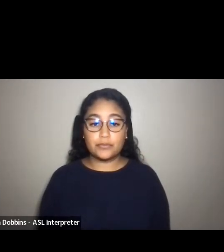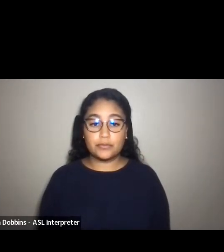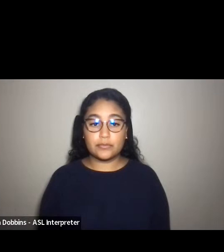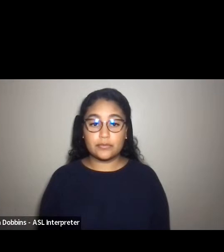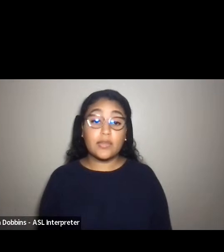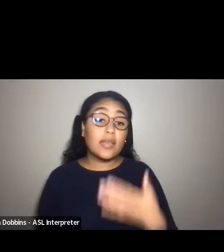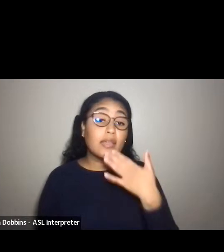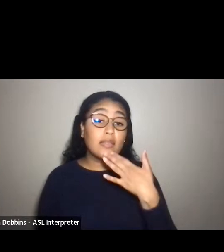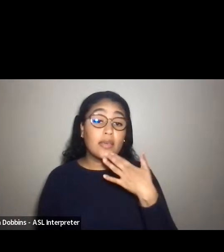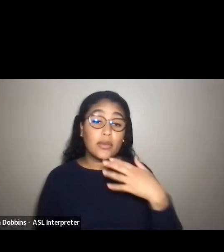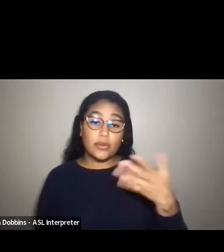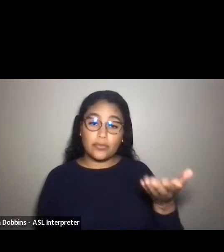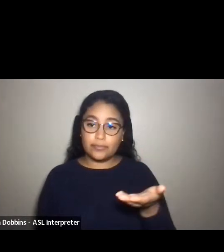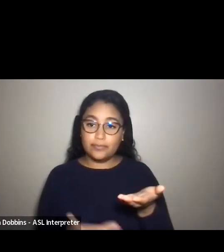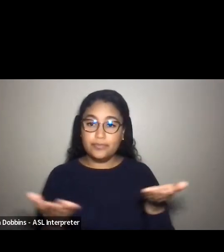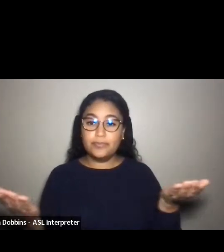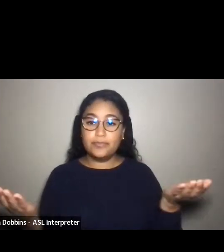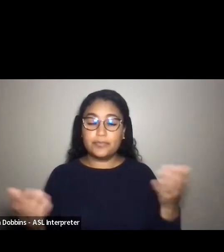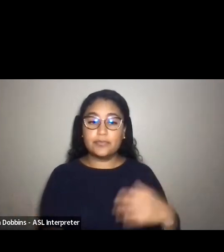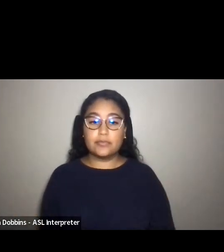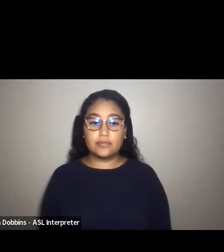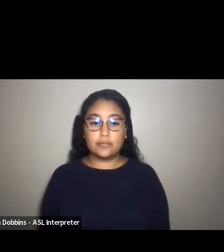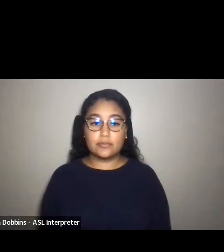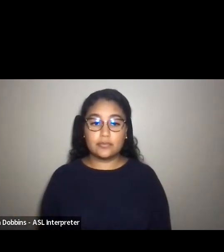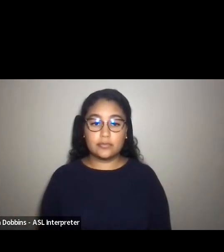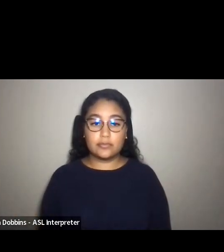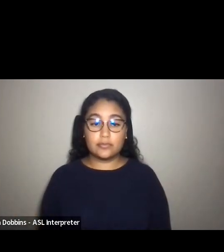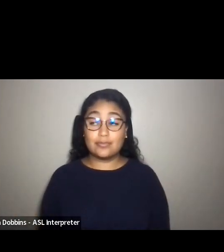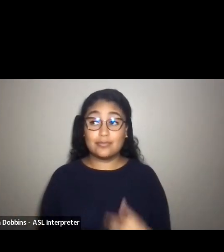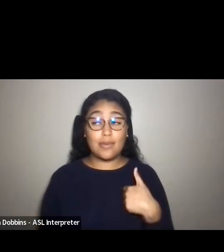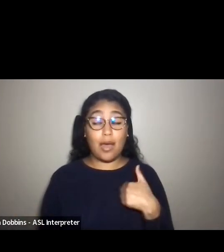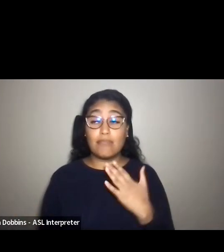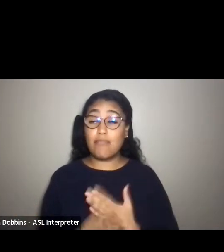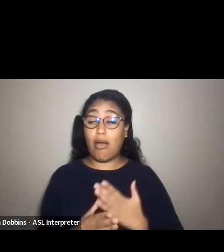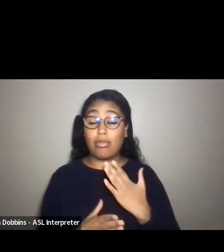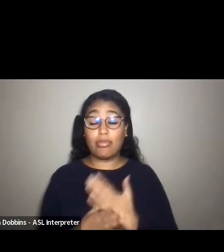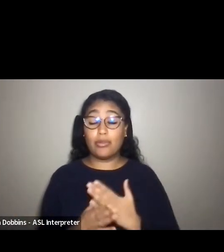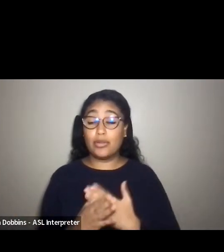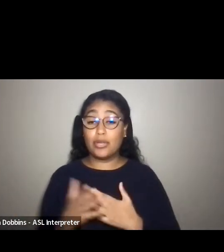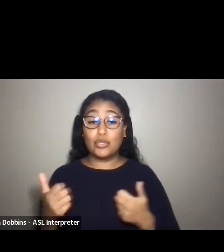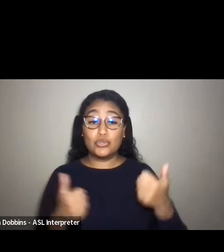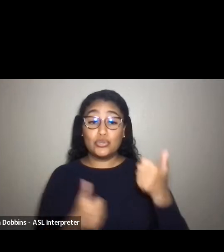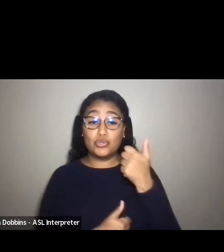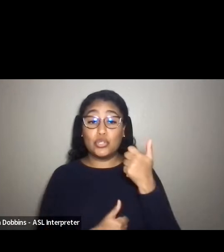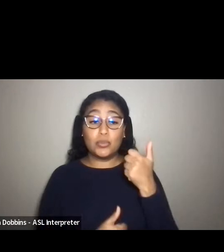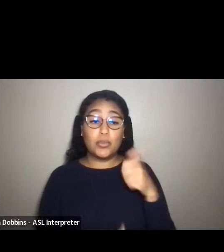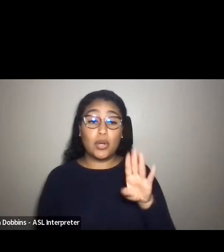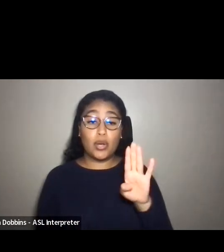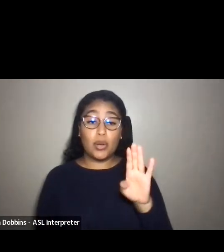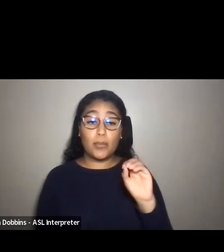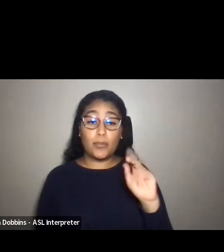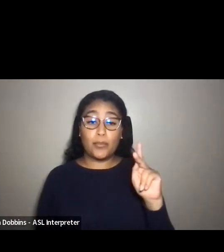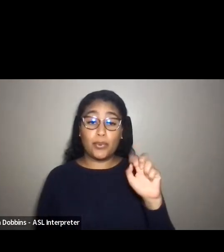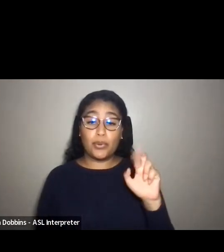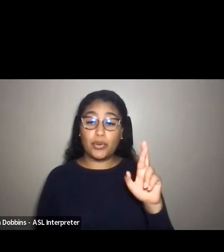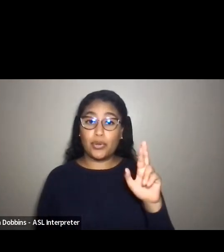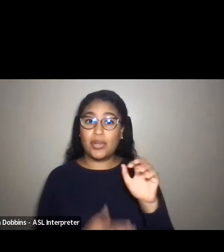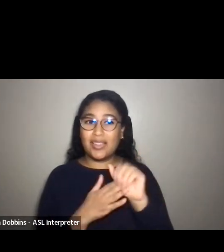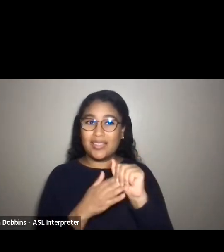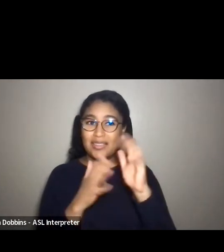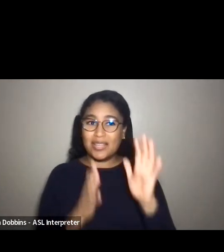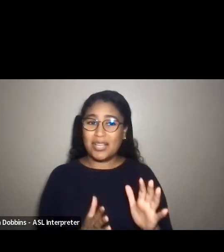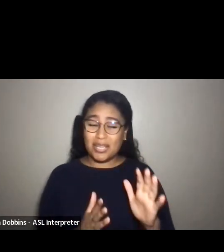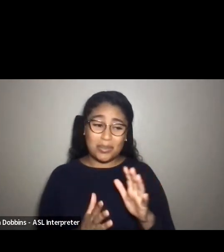Thank you all. I'm deeply disturbed by Superintendent Booker's lack of leadership and failure